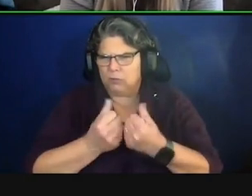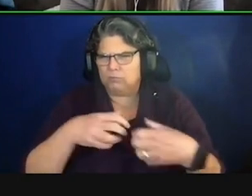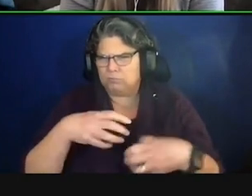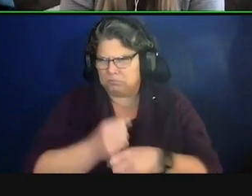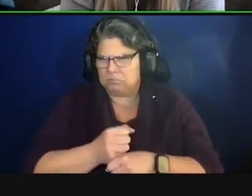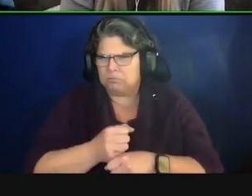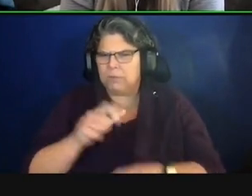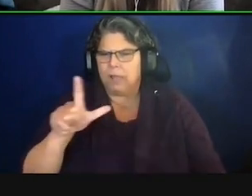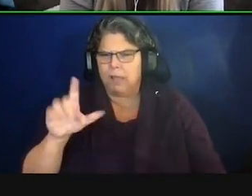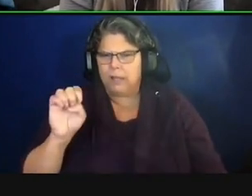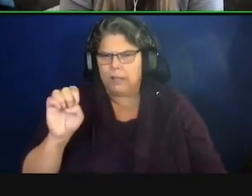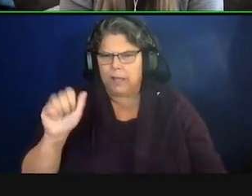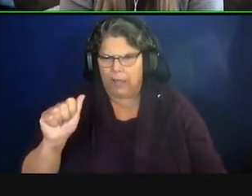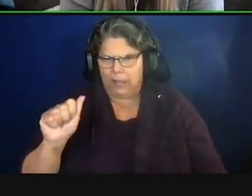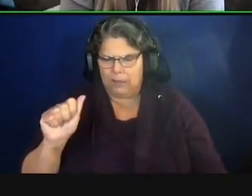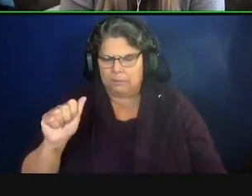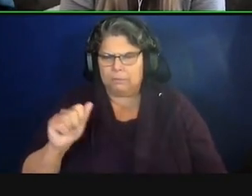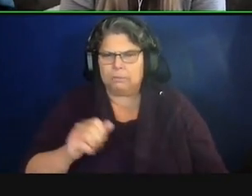LEA,